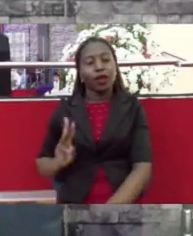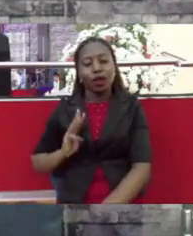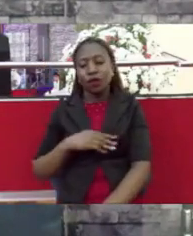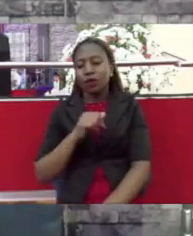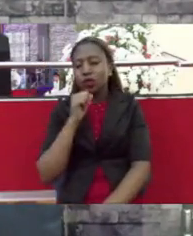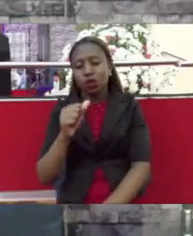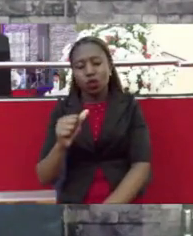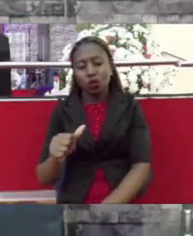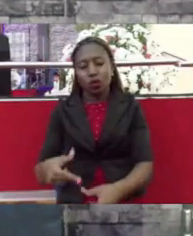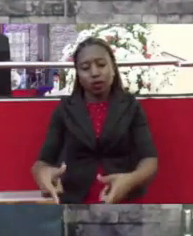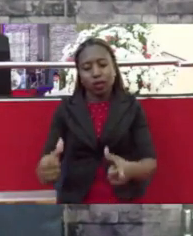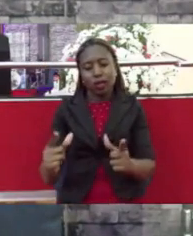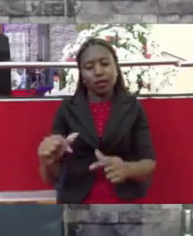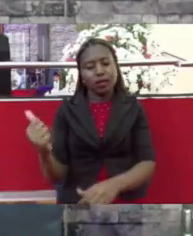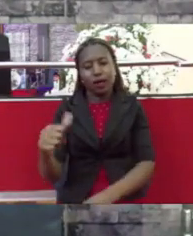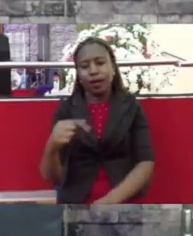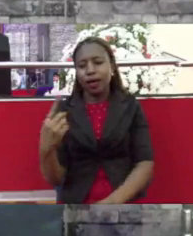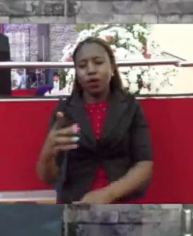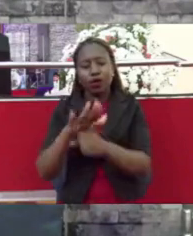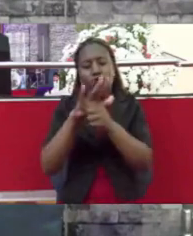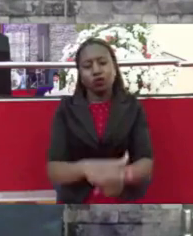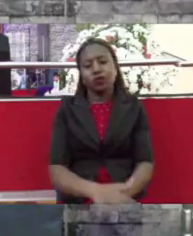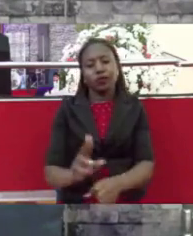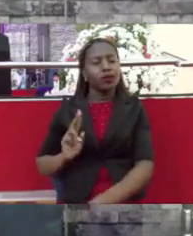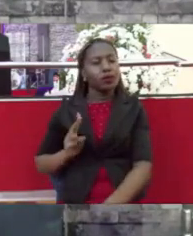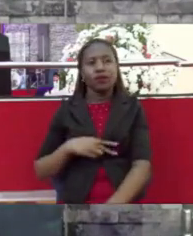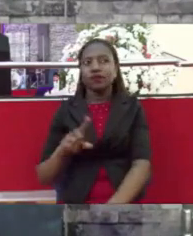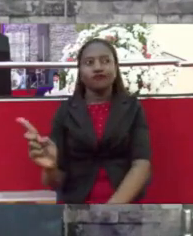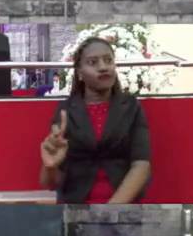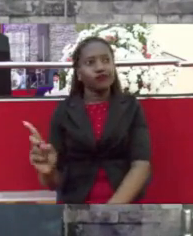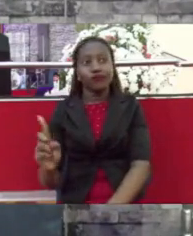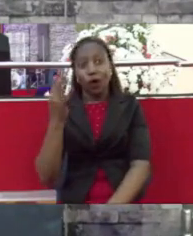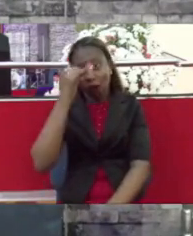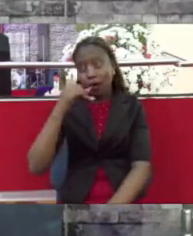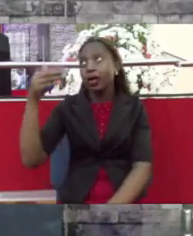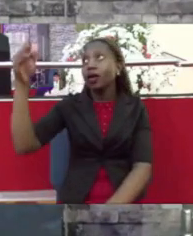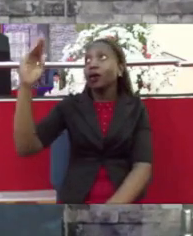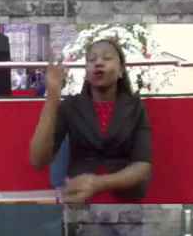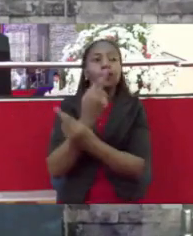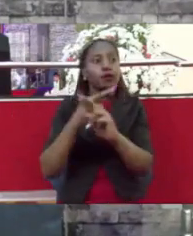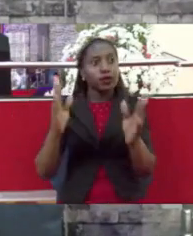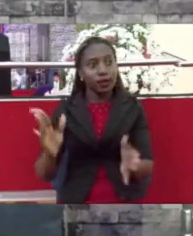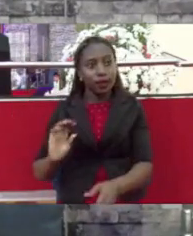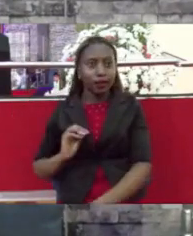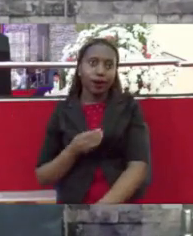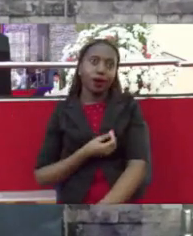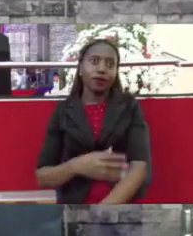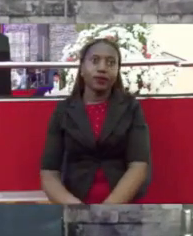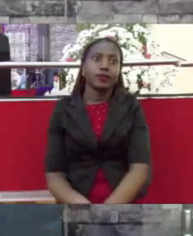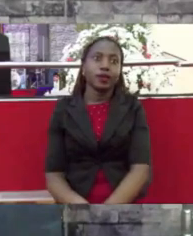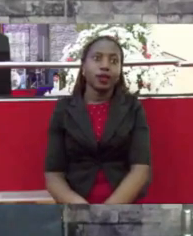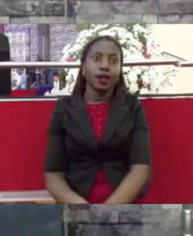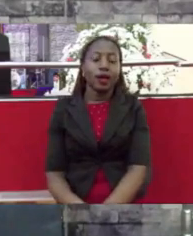us down. Wacha usikubali yeyote akuweze kukuweka chini. Because he's our redeemer. Kwa sababu yeye ni mkombozi wetu. And